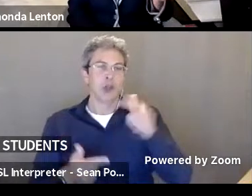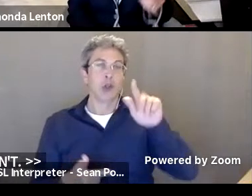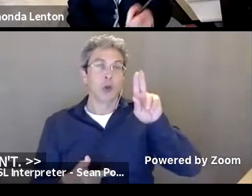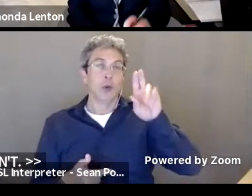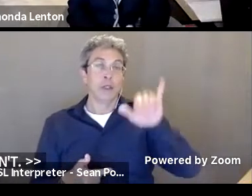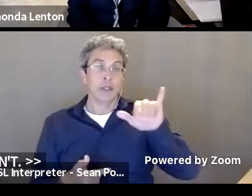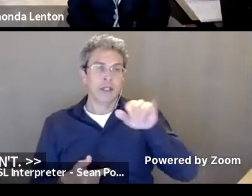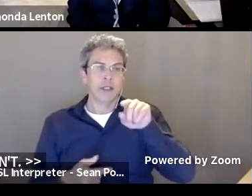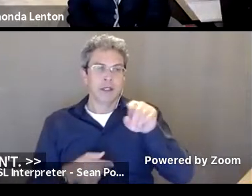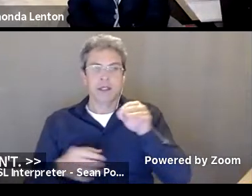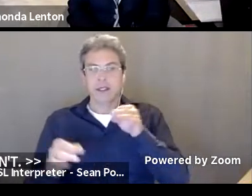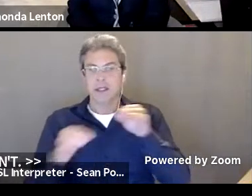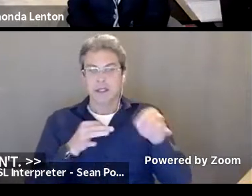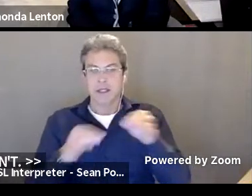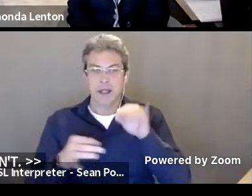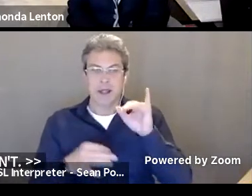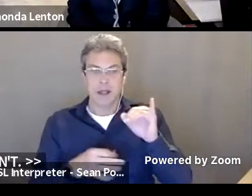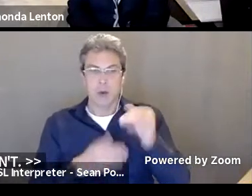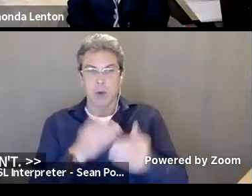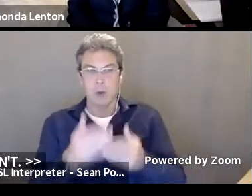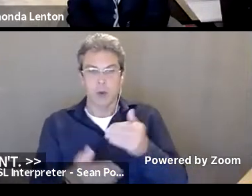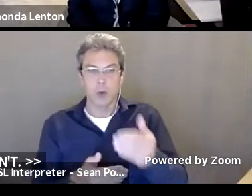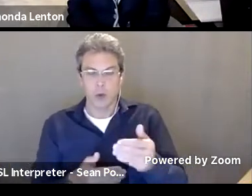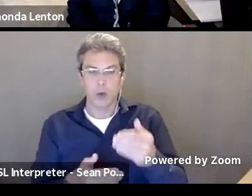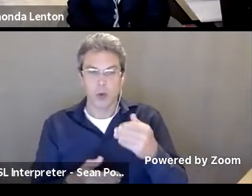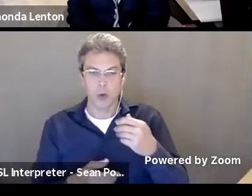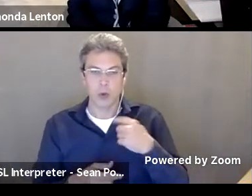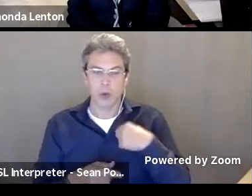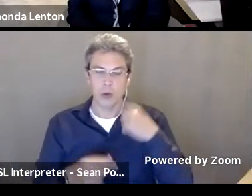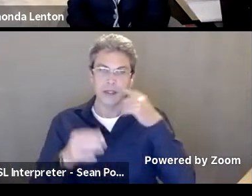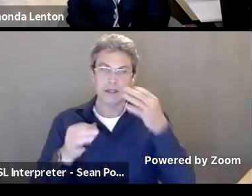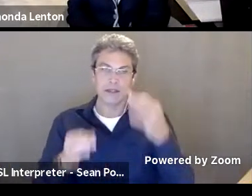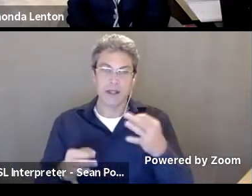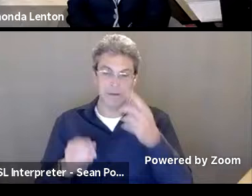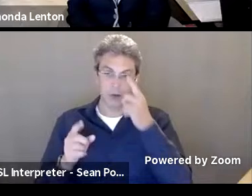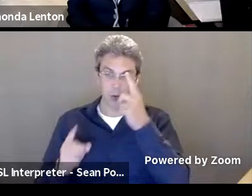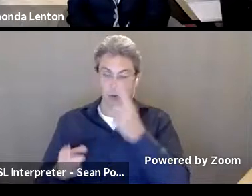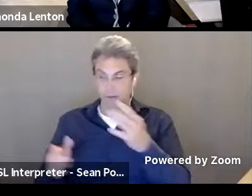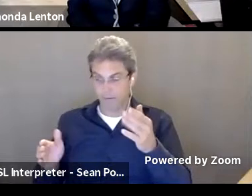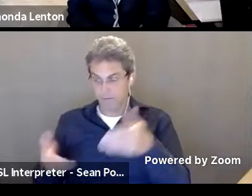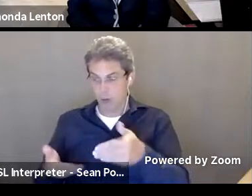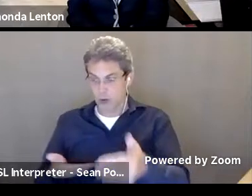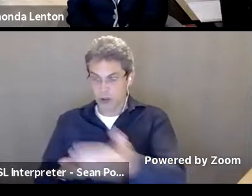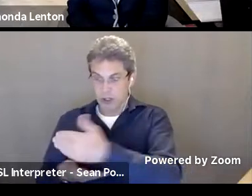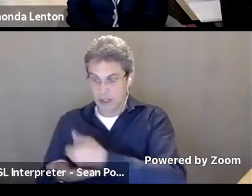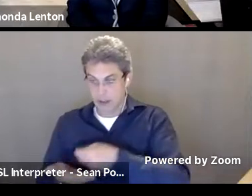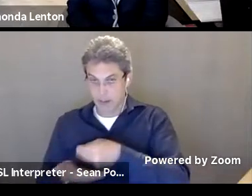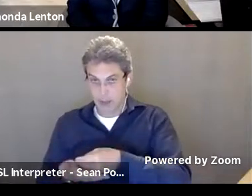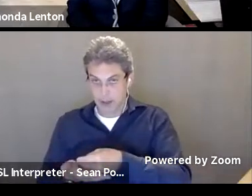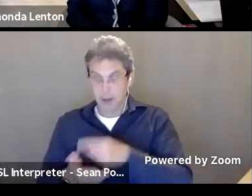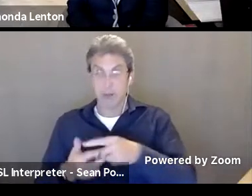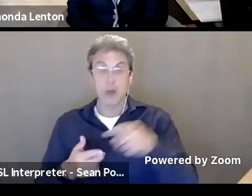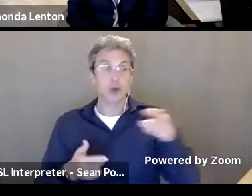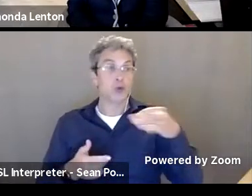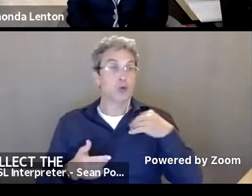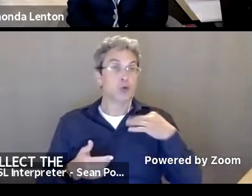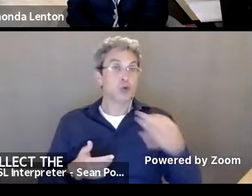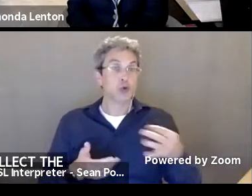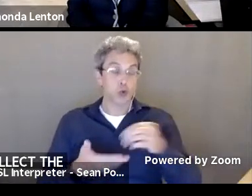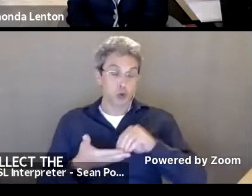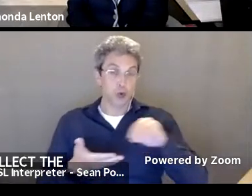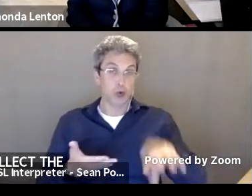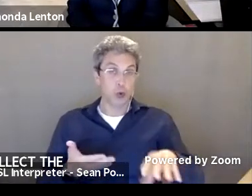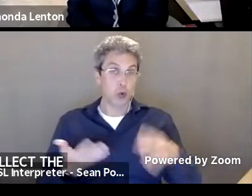the process. Once we're certainly working to collect the donations, but the process for students applying for these kinds of funds does happen